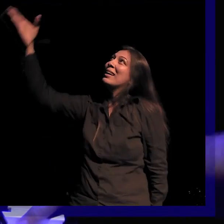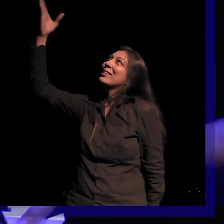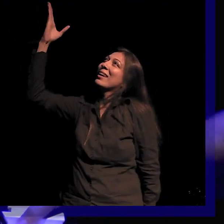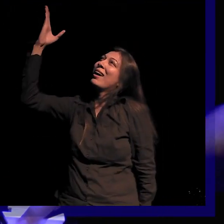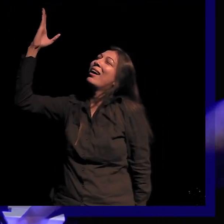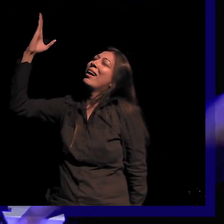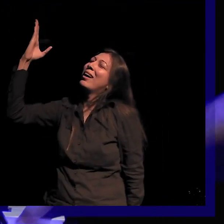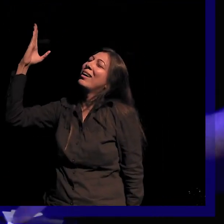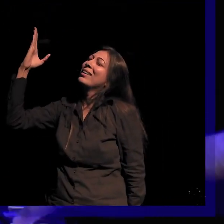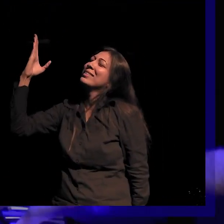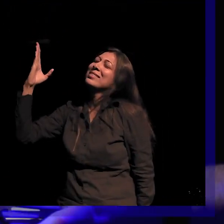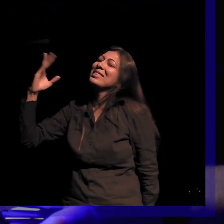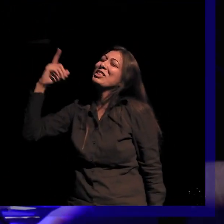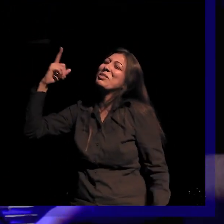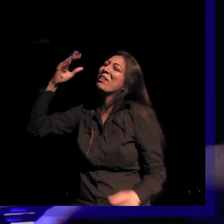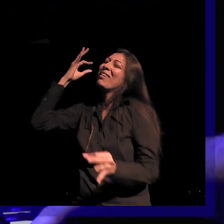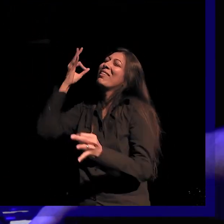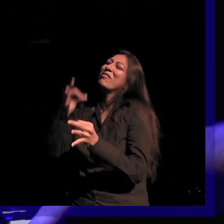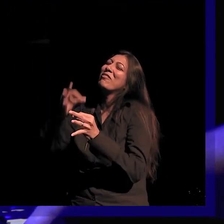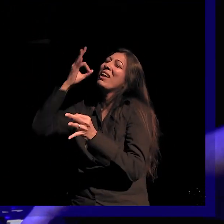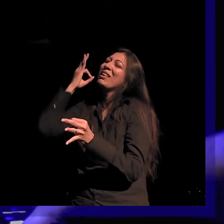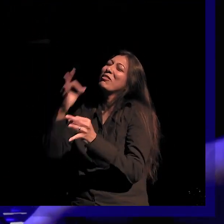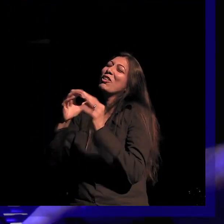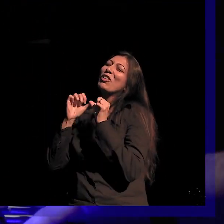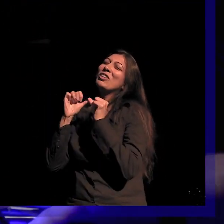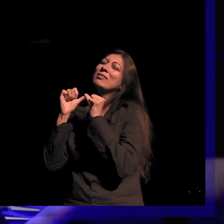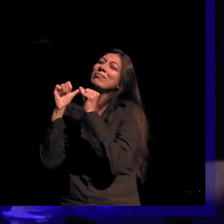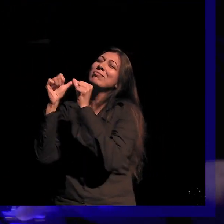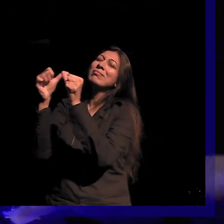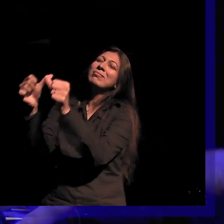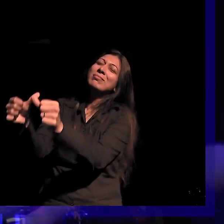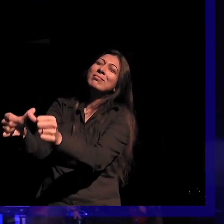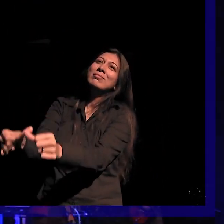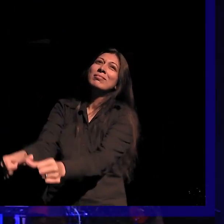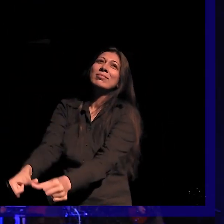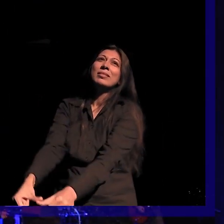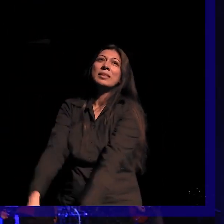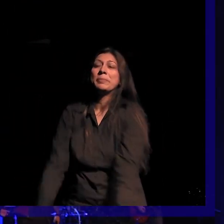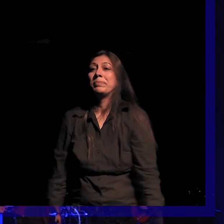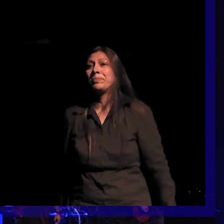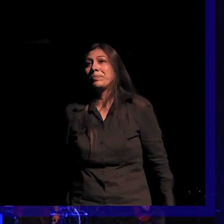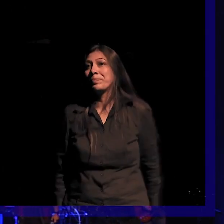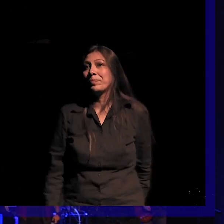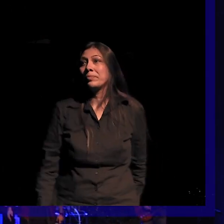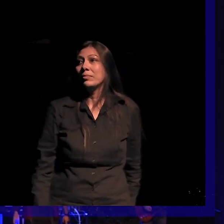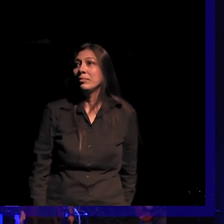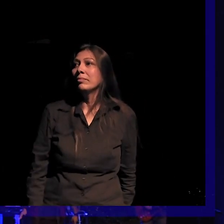with us, God with us. So God from Asia.